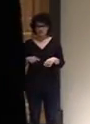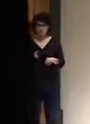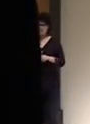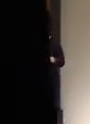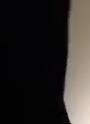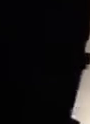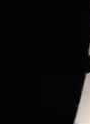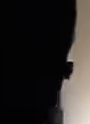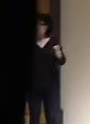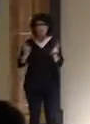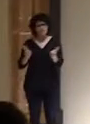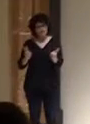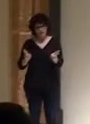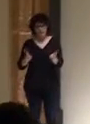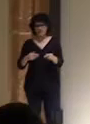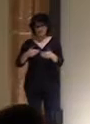are organized with